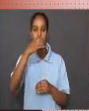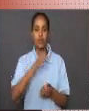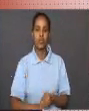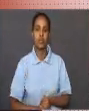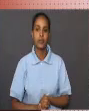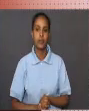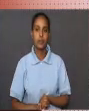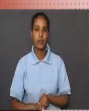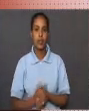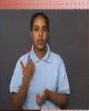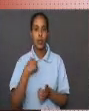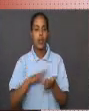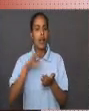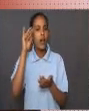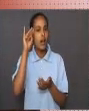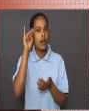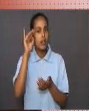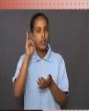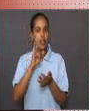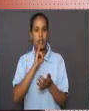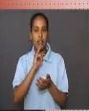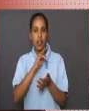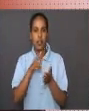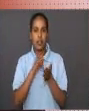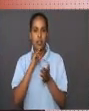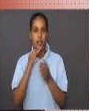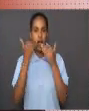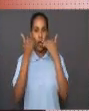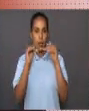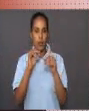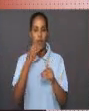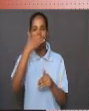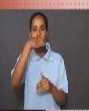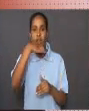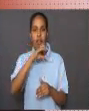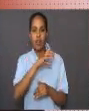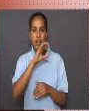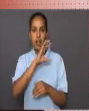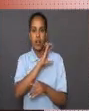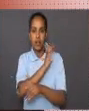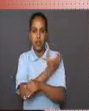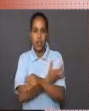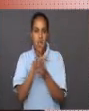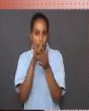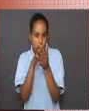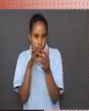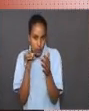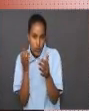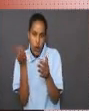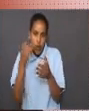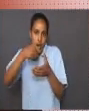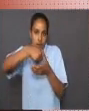heat of solution. We learned that it is the amount of heat energy